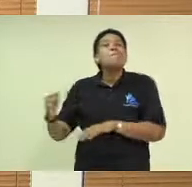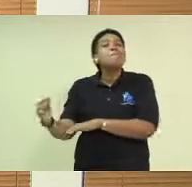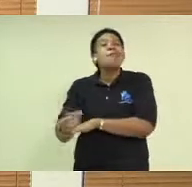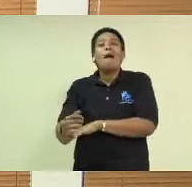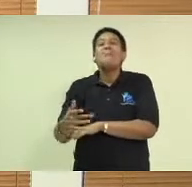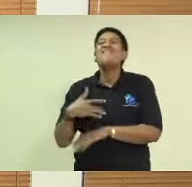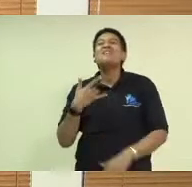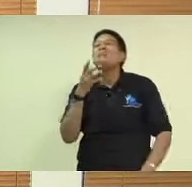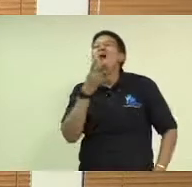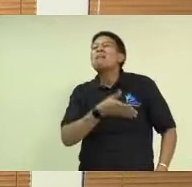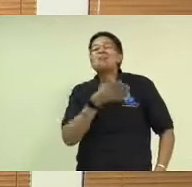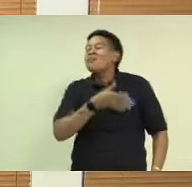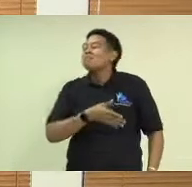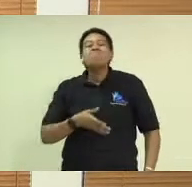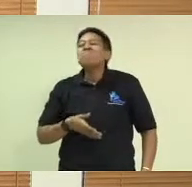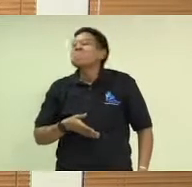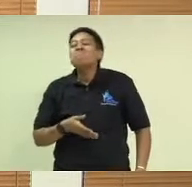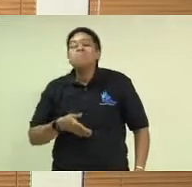the